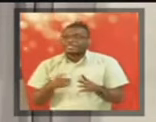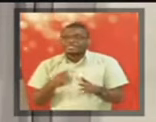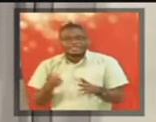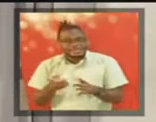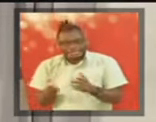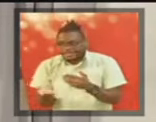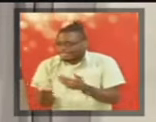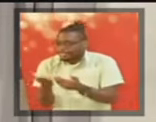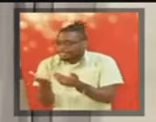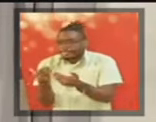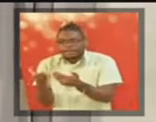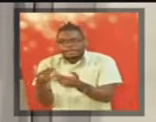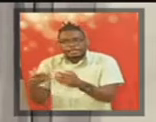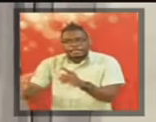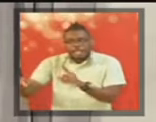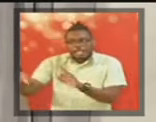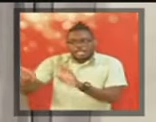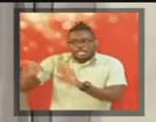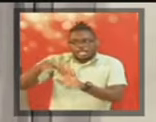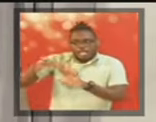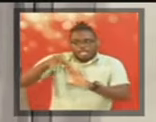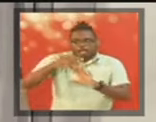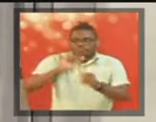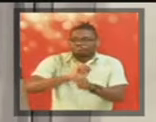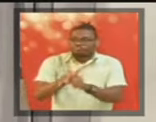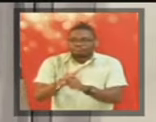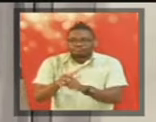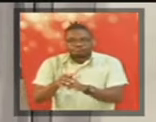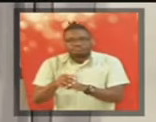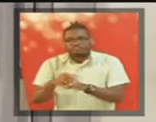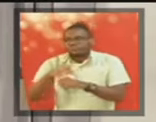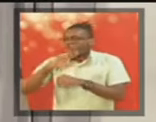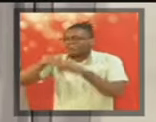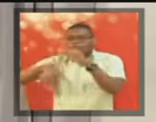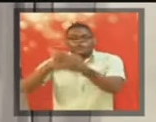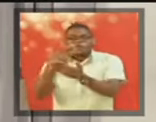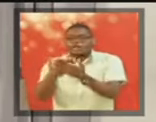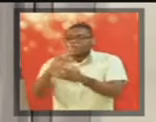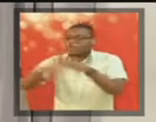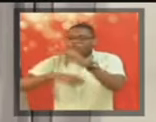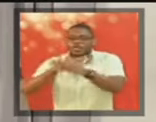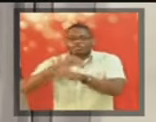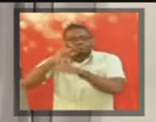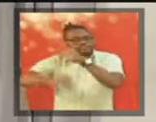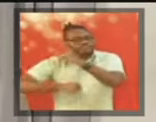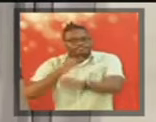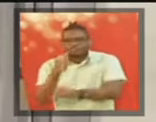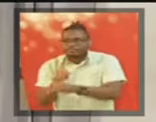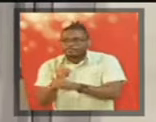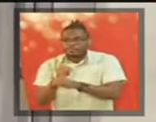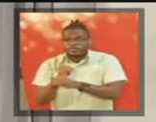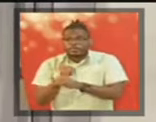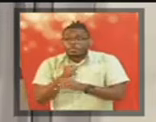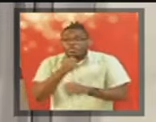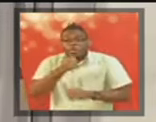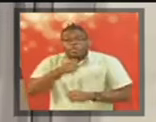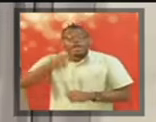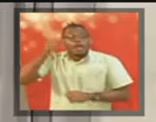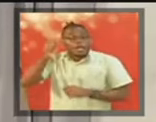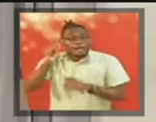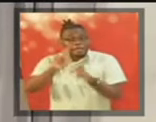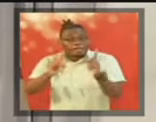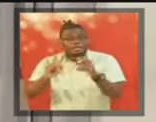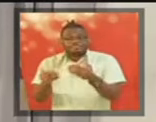well. And of course, age is associated with poor outcomes. The older you get, the outcome